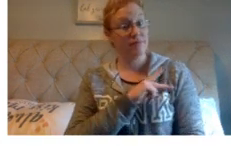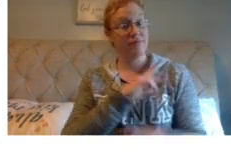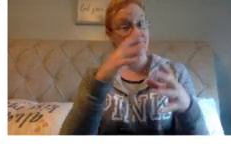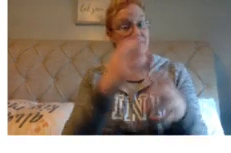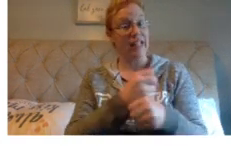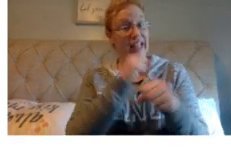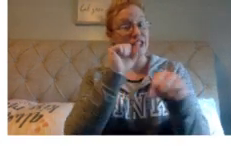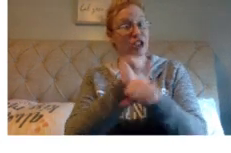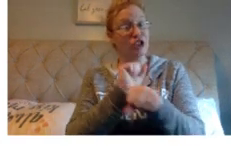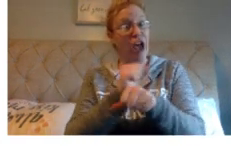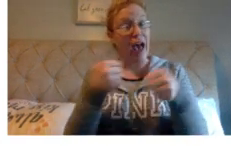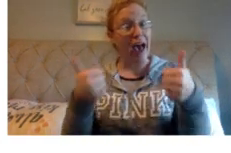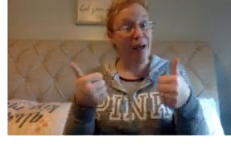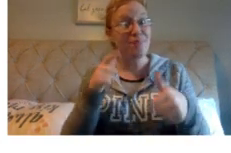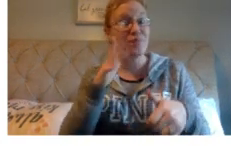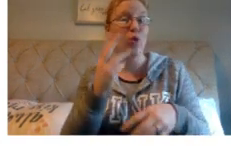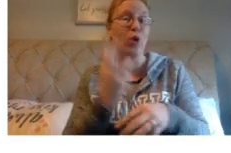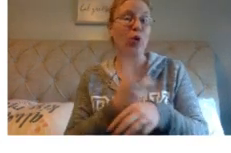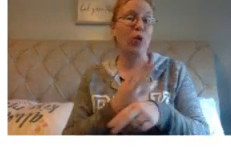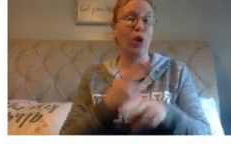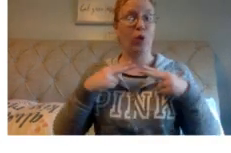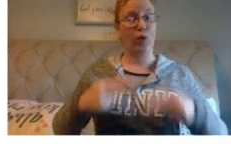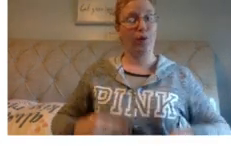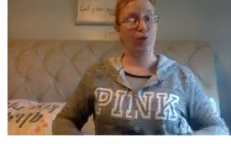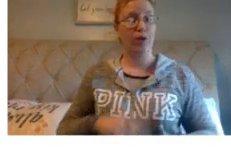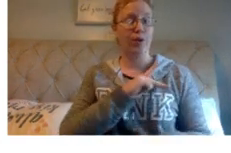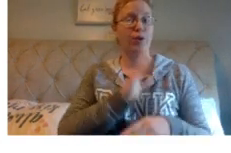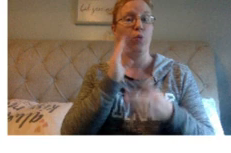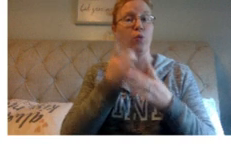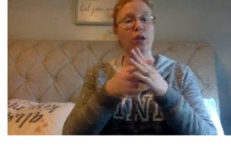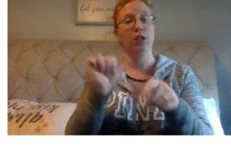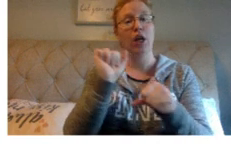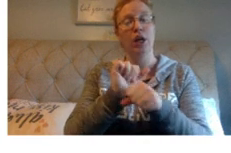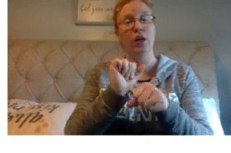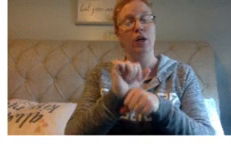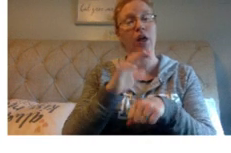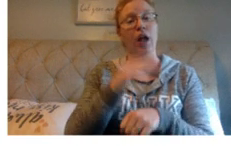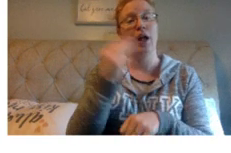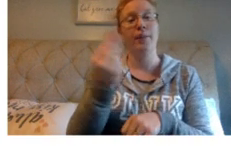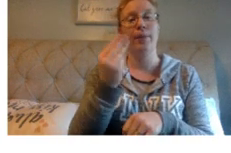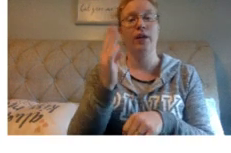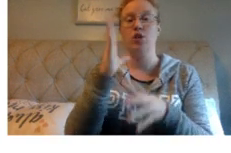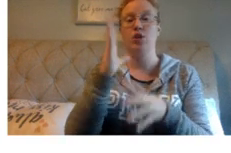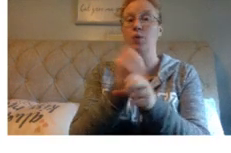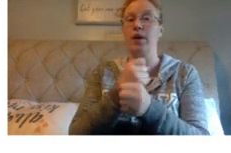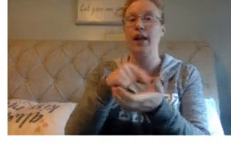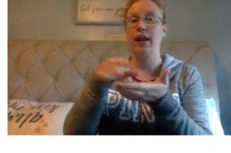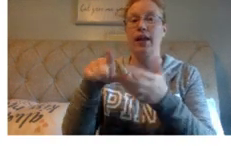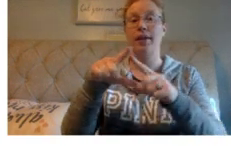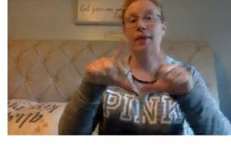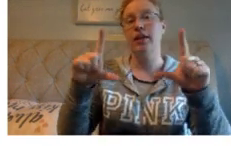Keisha gets the job. She will wear a uniform. Keisha will start work on Monday. She will get a paycheck.